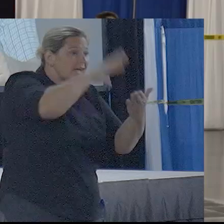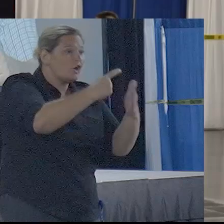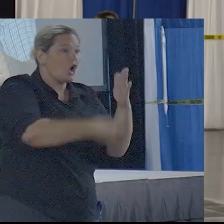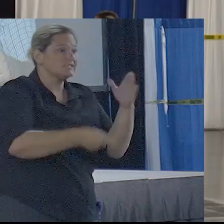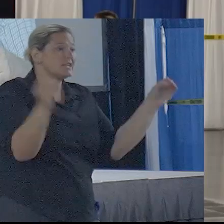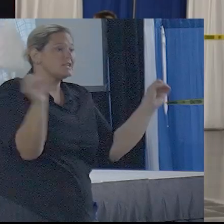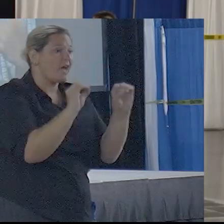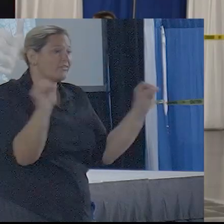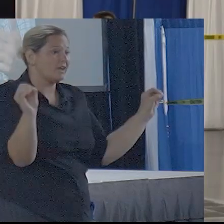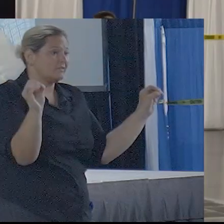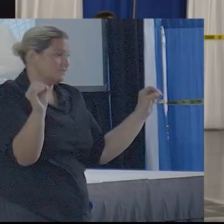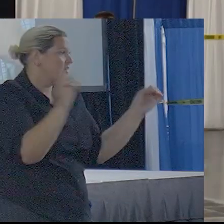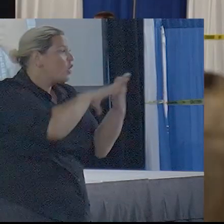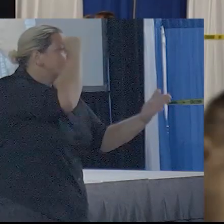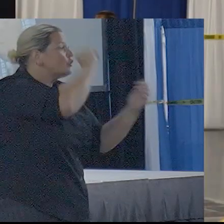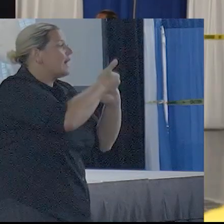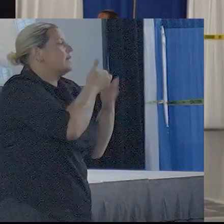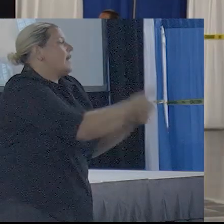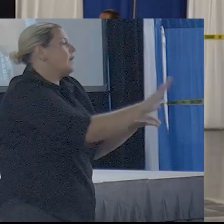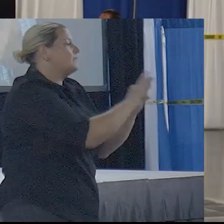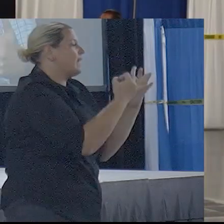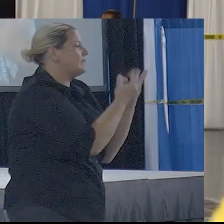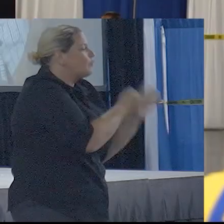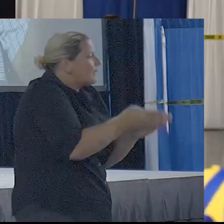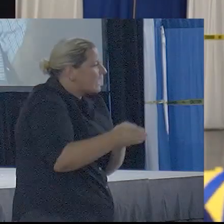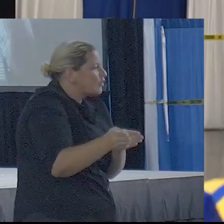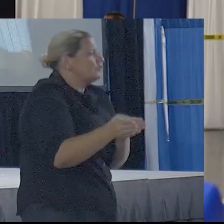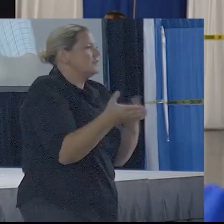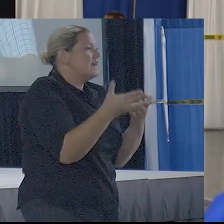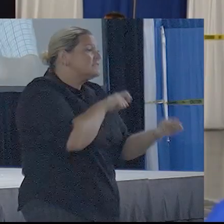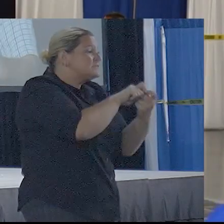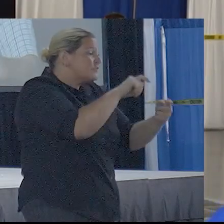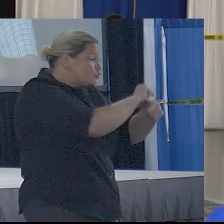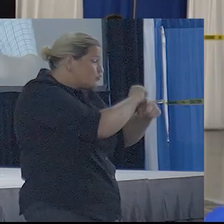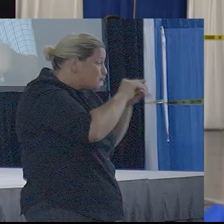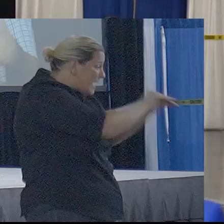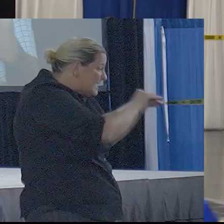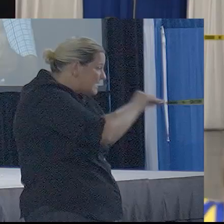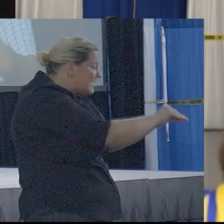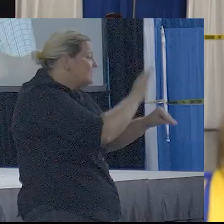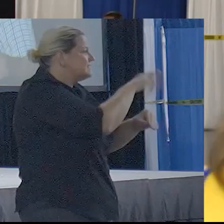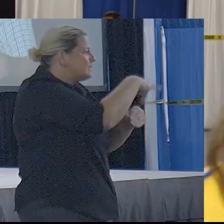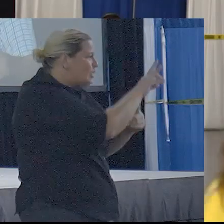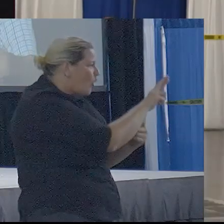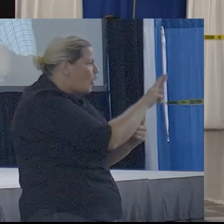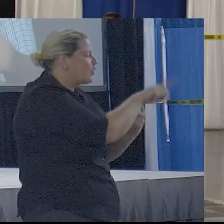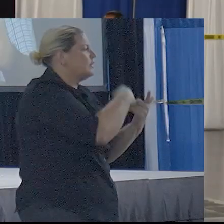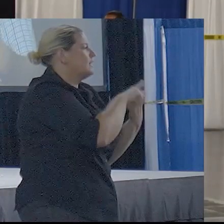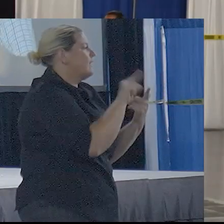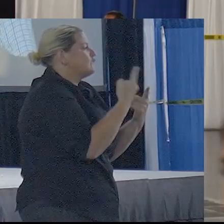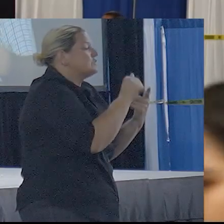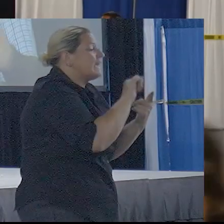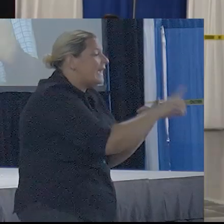prepared. And the training, CPR training that's being offered over here, first aid training, getting